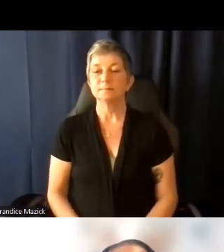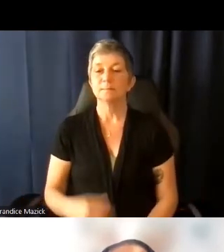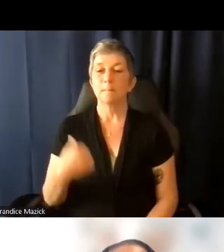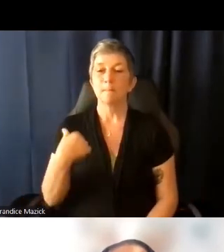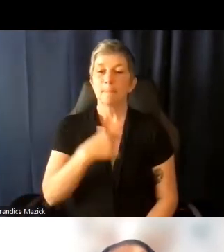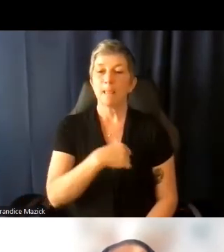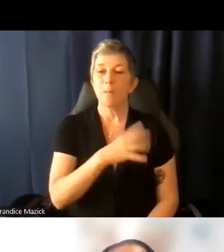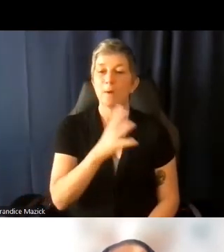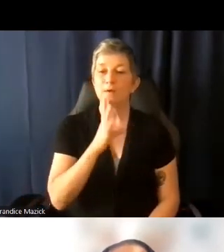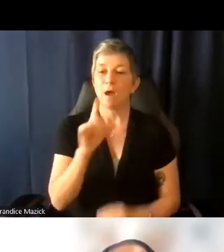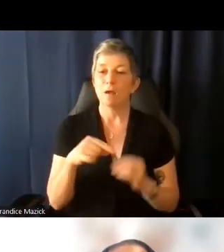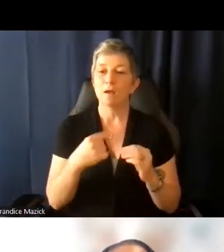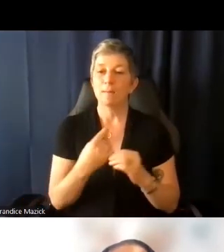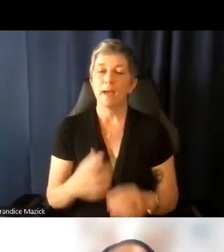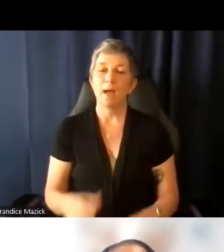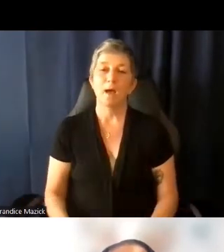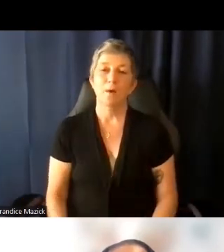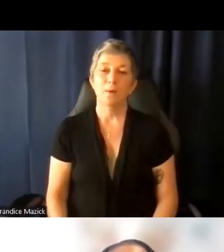about